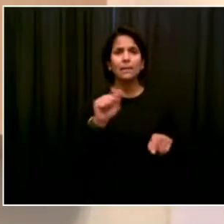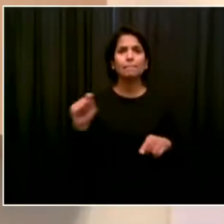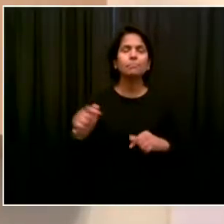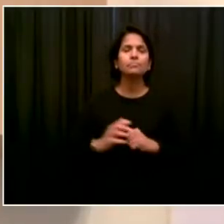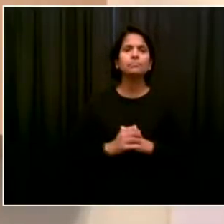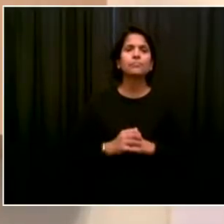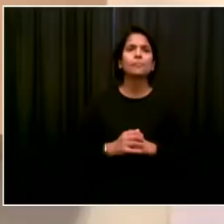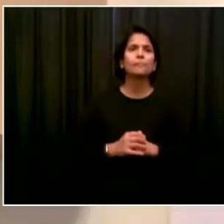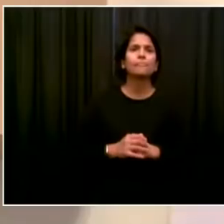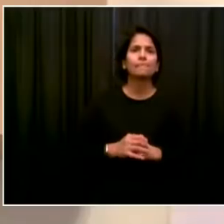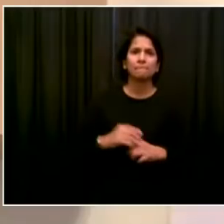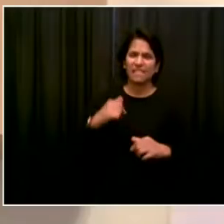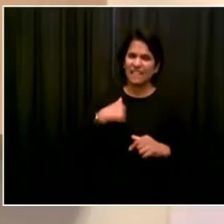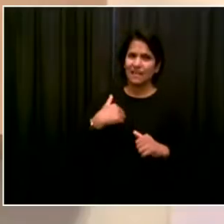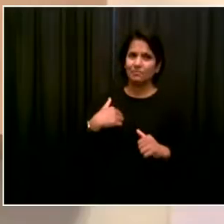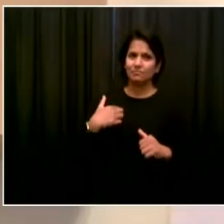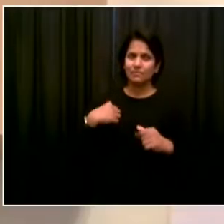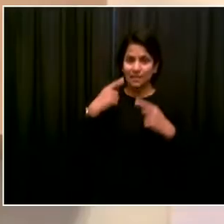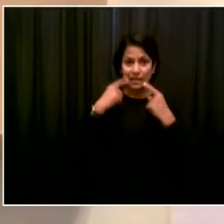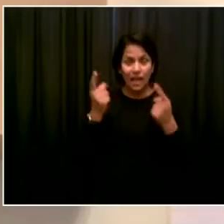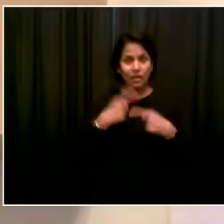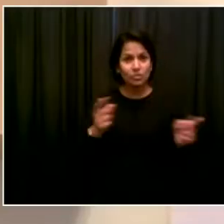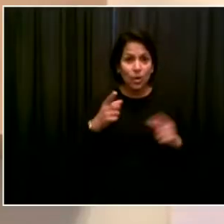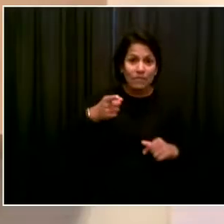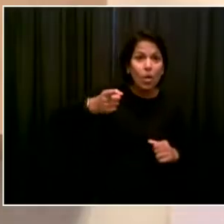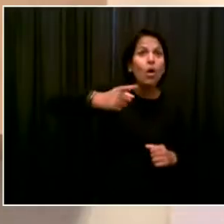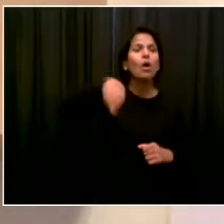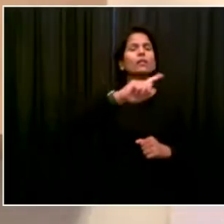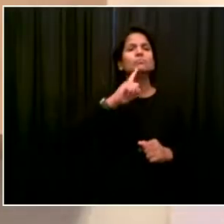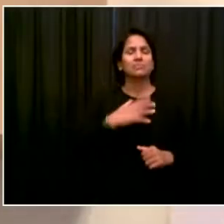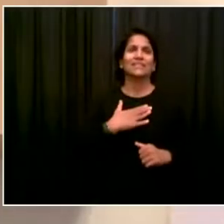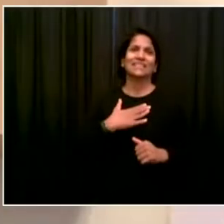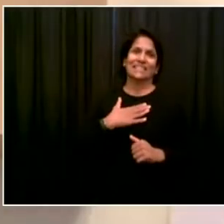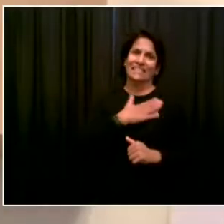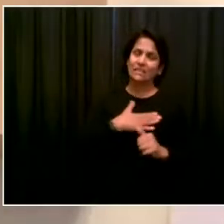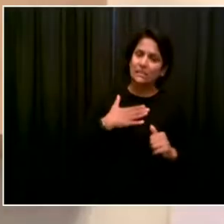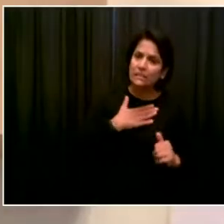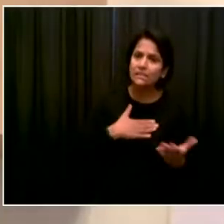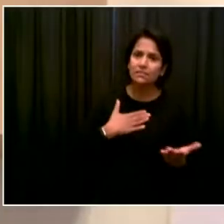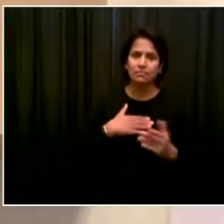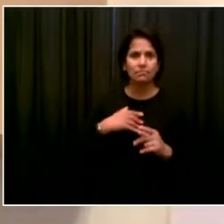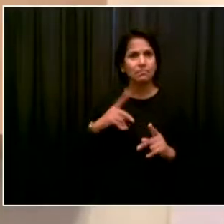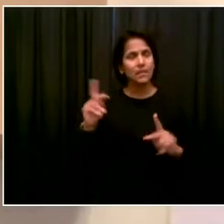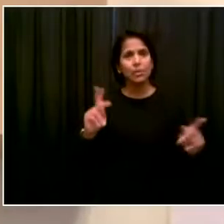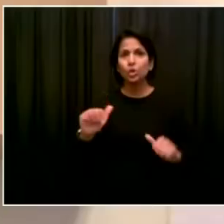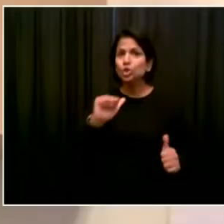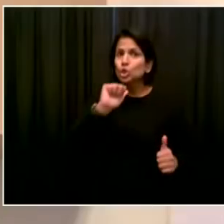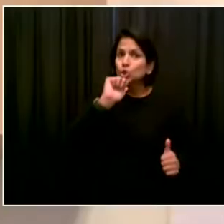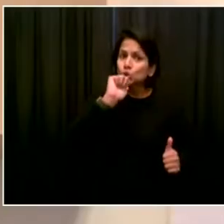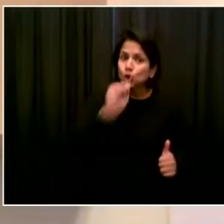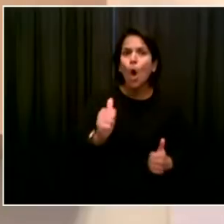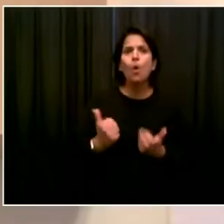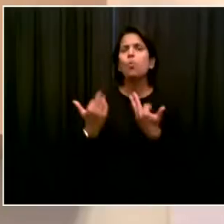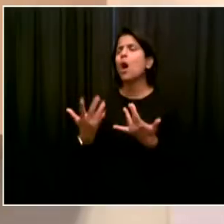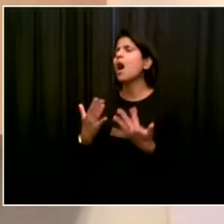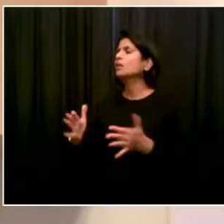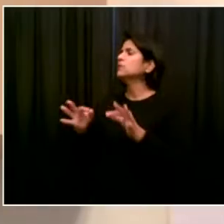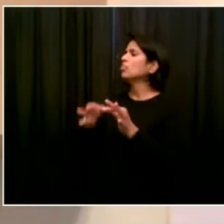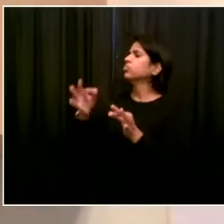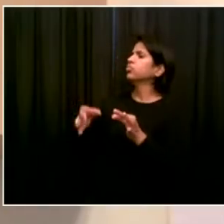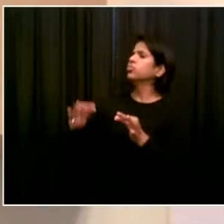too new, this isn't something we've never done before, or I want to wait because I don't feel like I should be told what to put in my